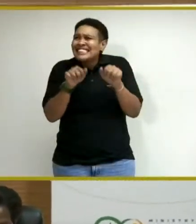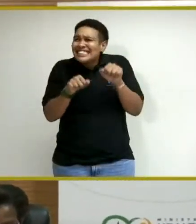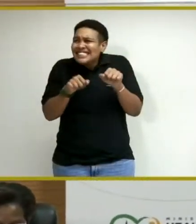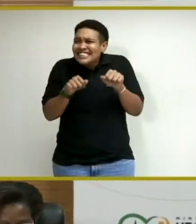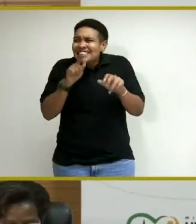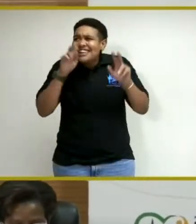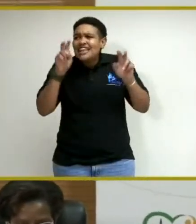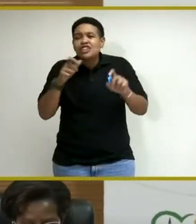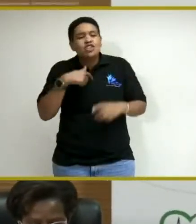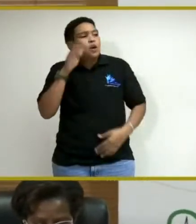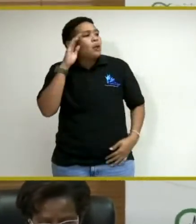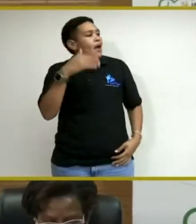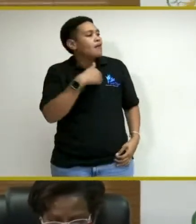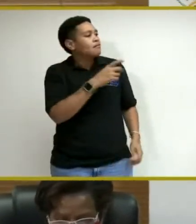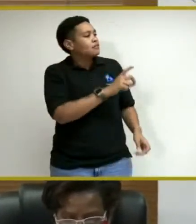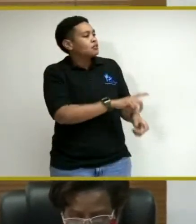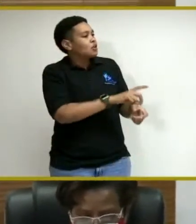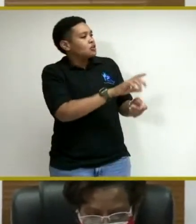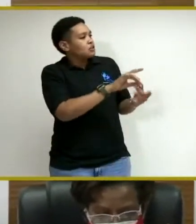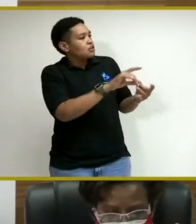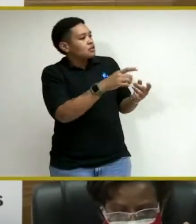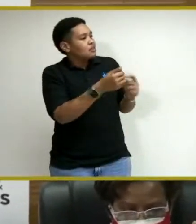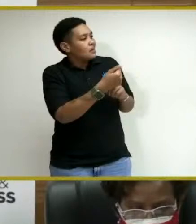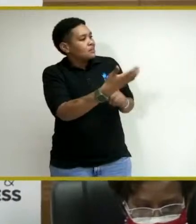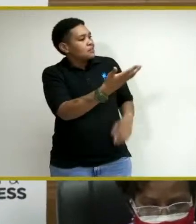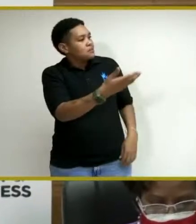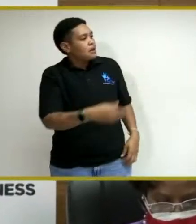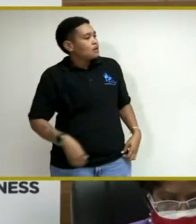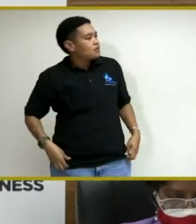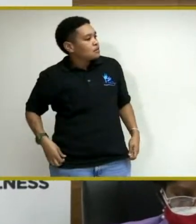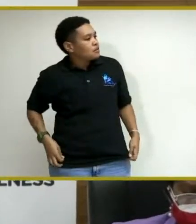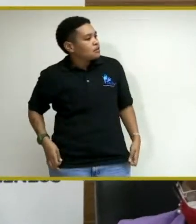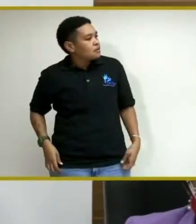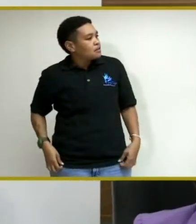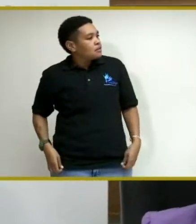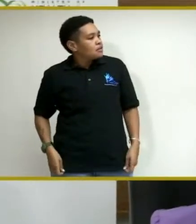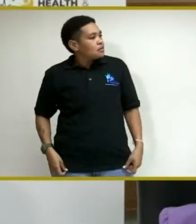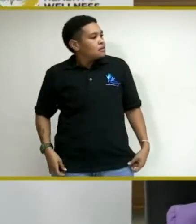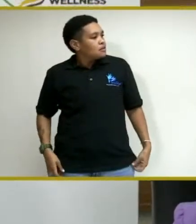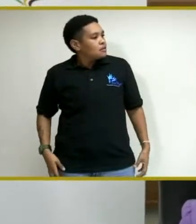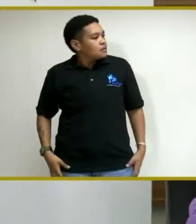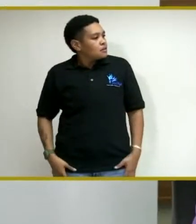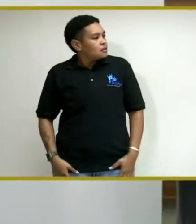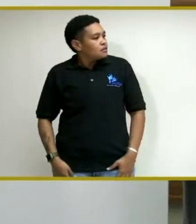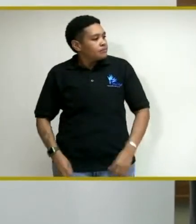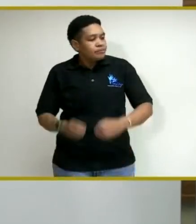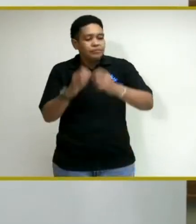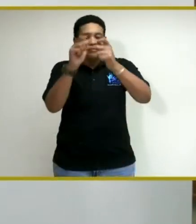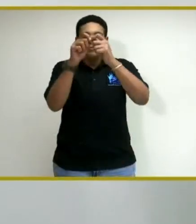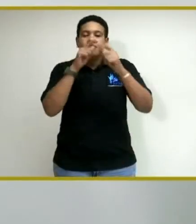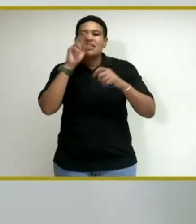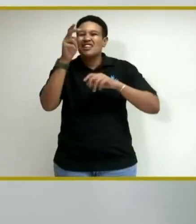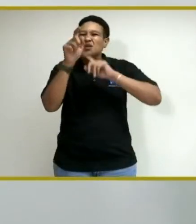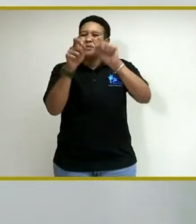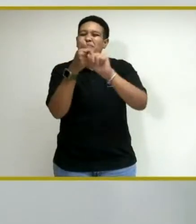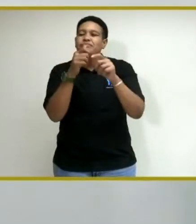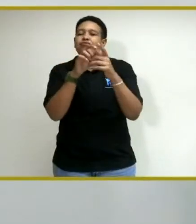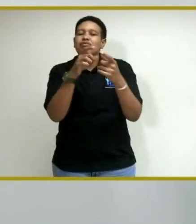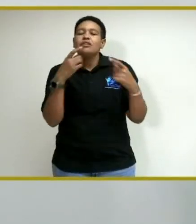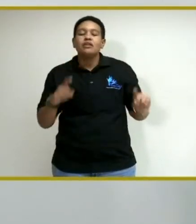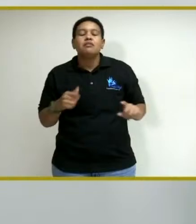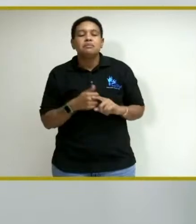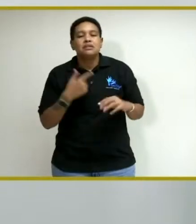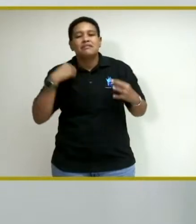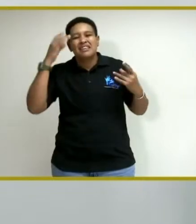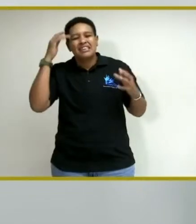Issue, and then I'll allow the clinicians, they can expand on that and then more specifically comment on the second question. I think